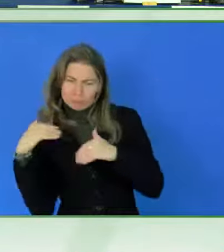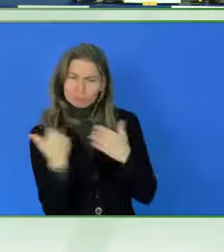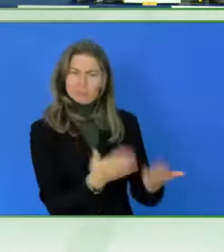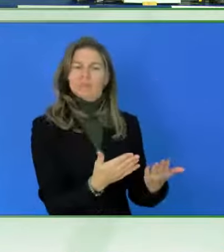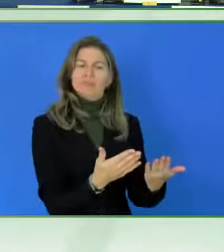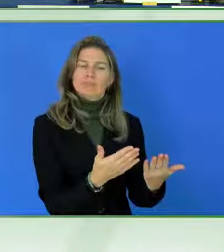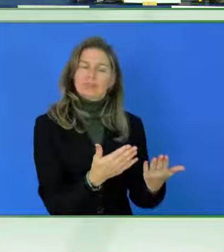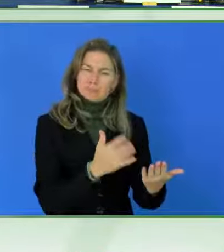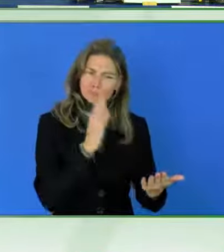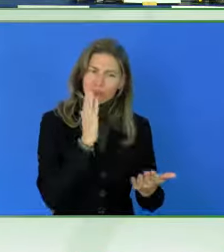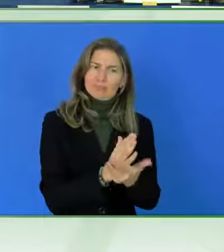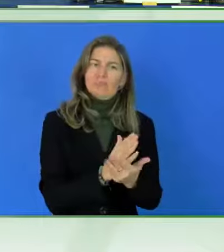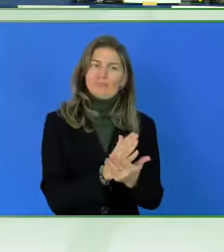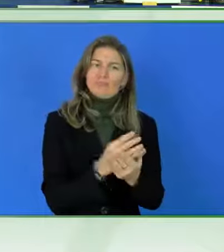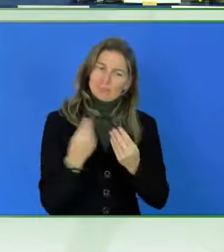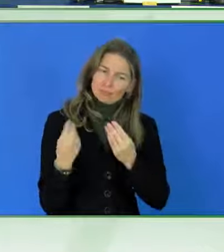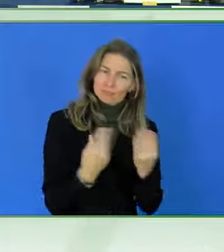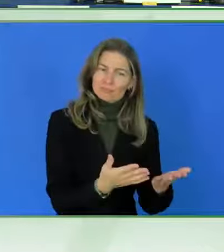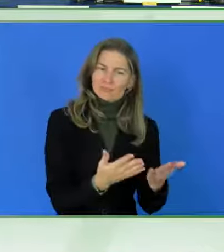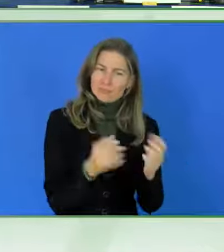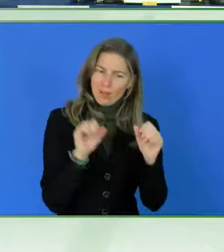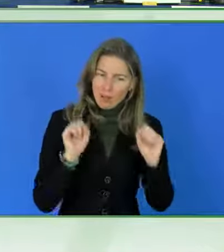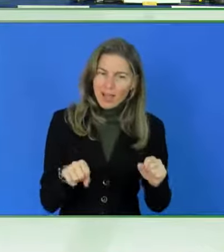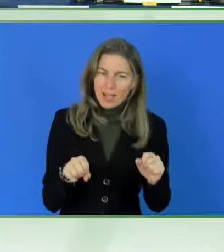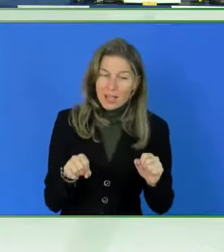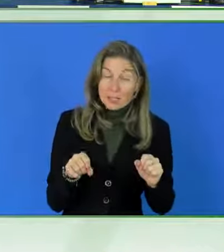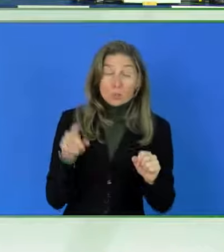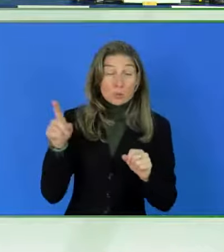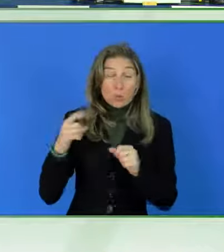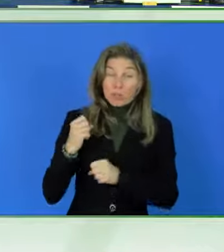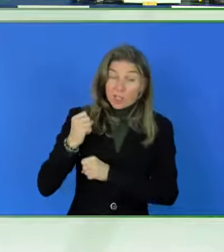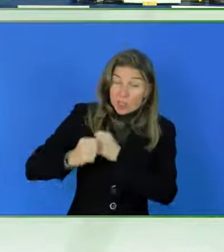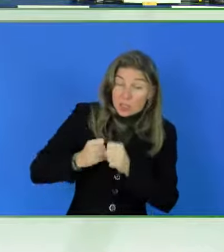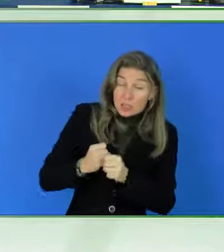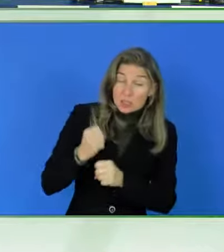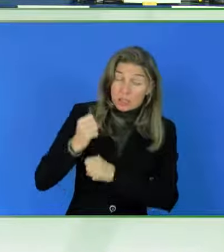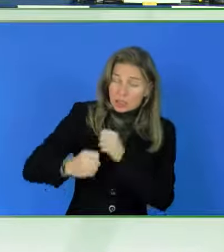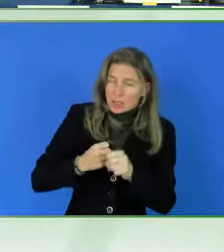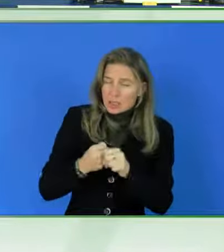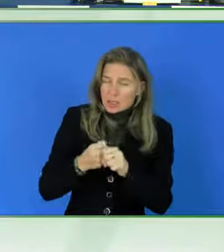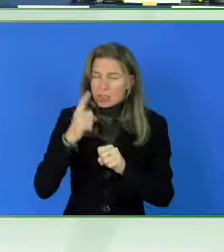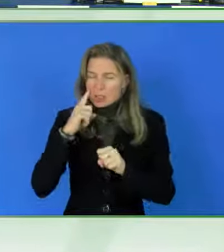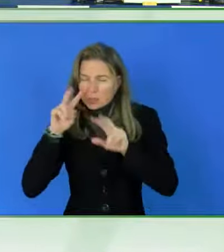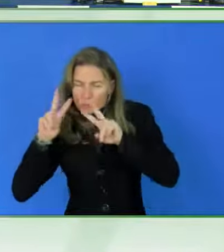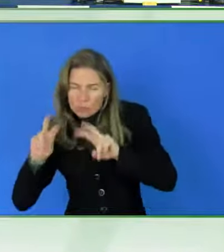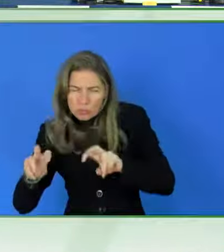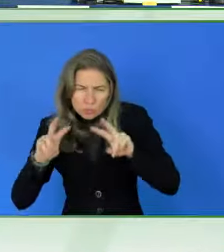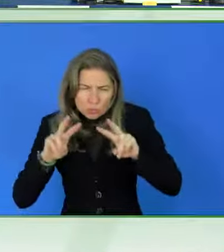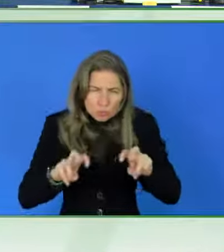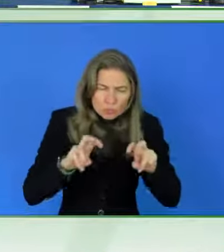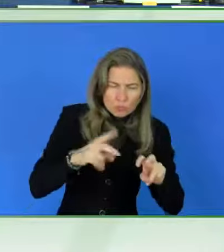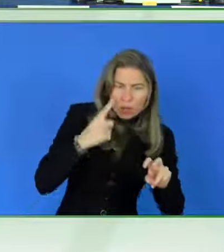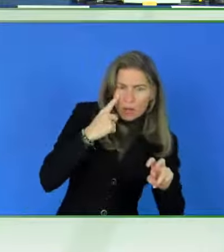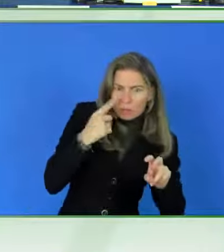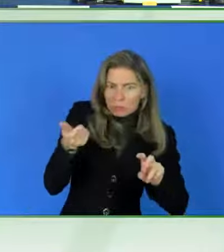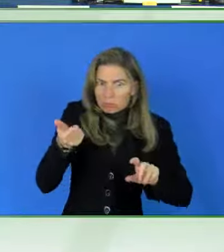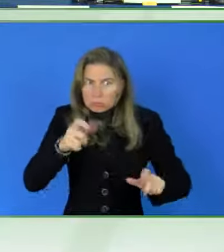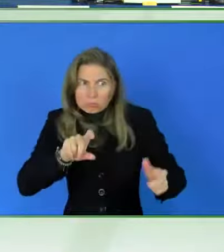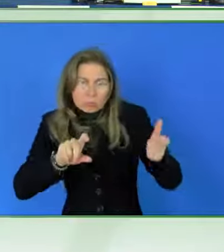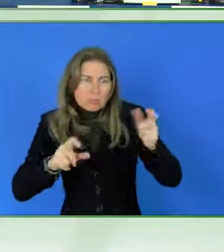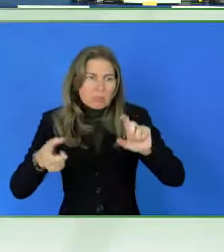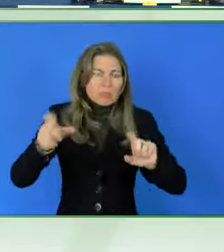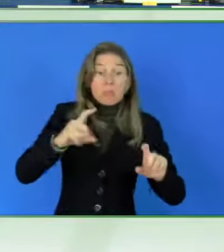So they set off with years of research, experimentation, and testing what technologies would